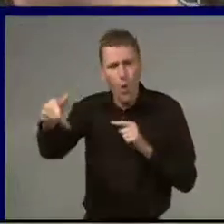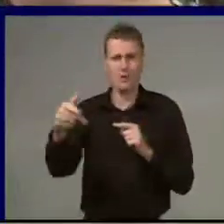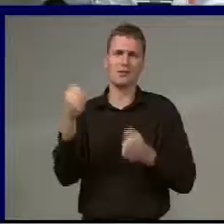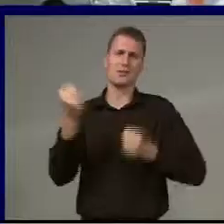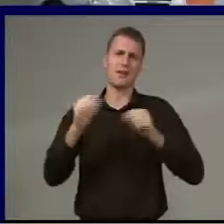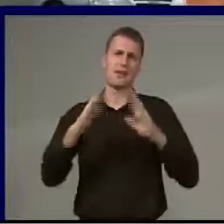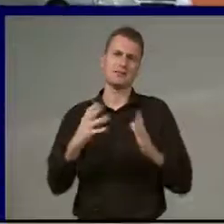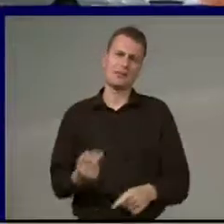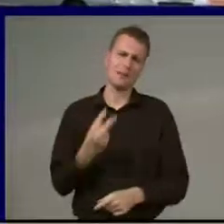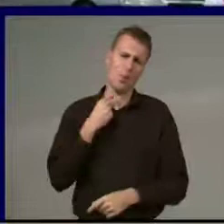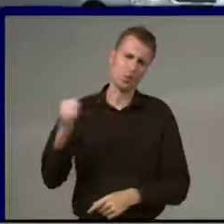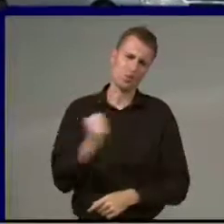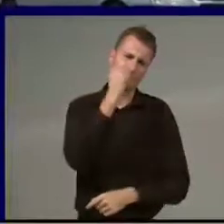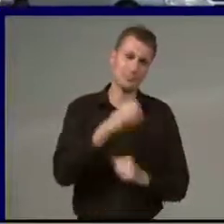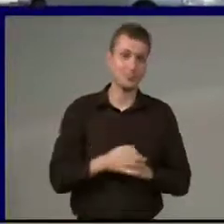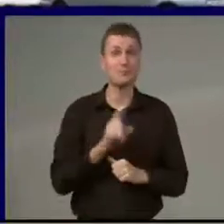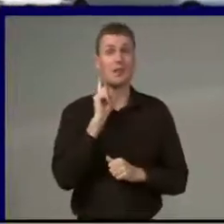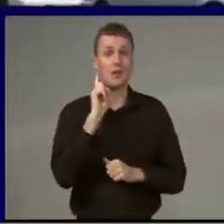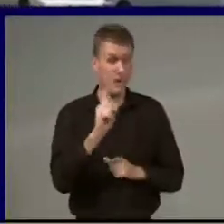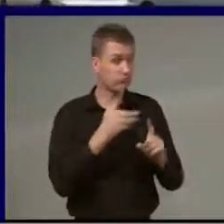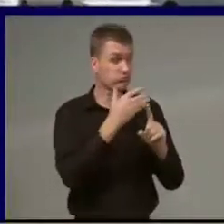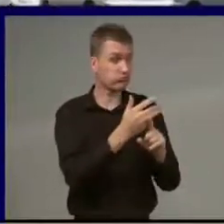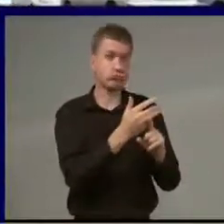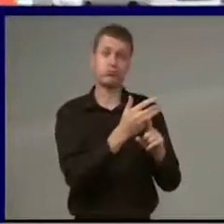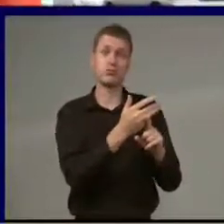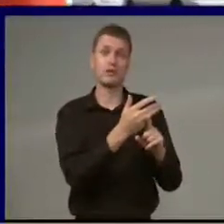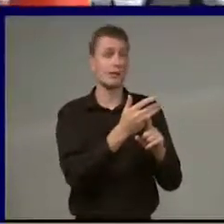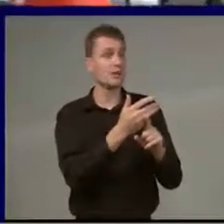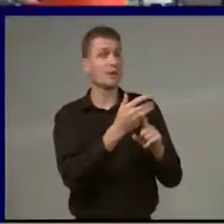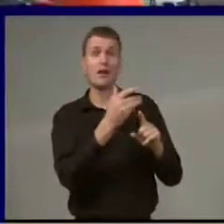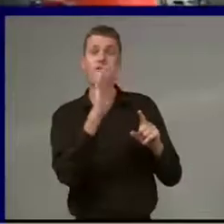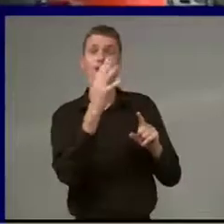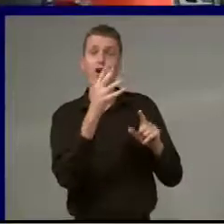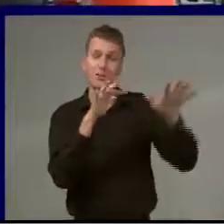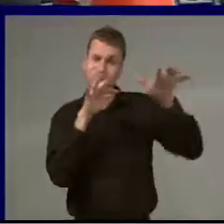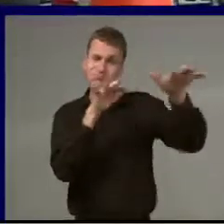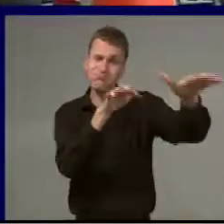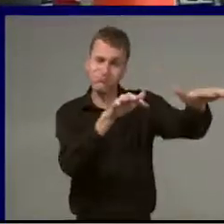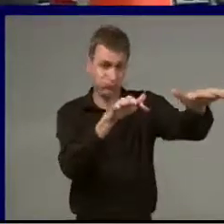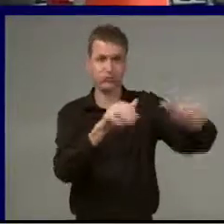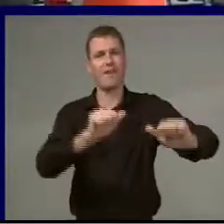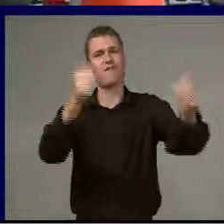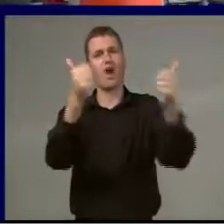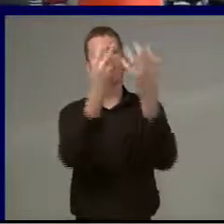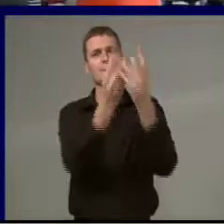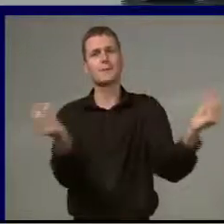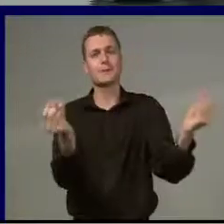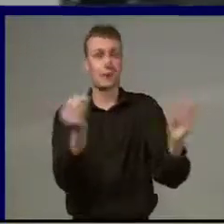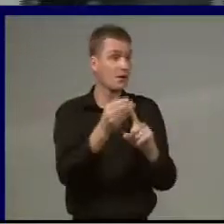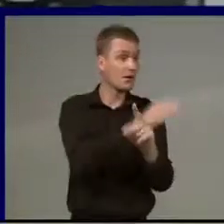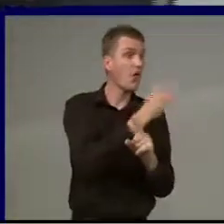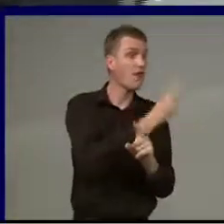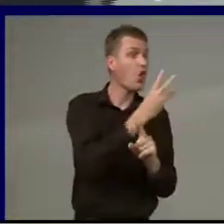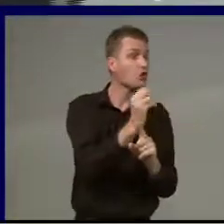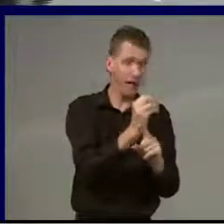walk all the way over there. The drama was over by the time the 5 o'clock rush hit. The cordons were taken down around 3:30 and the area was given the